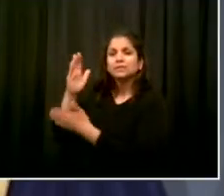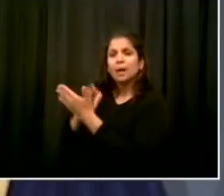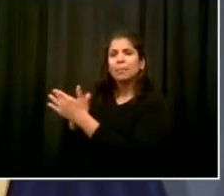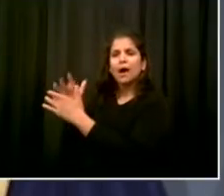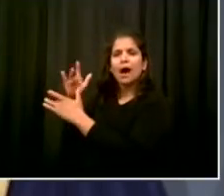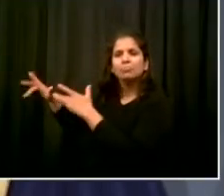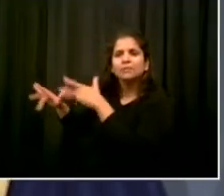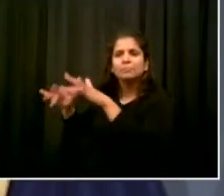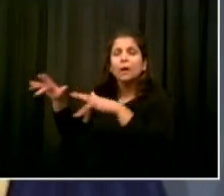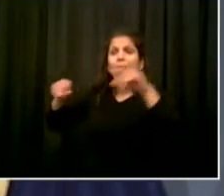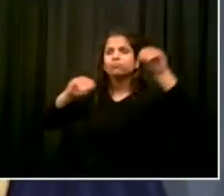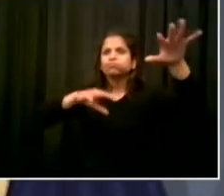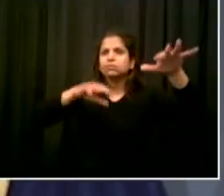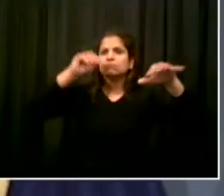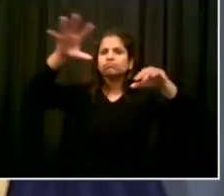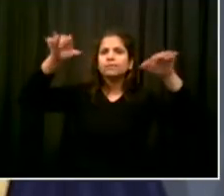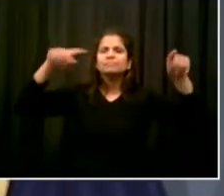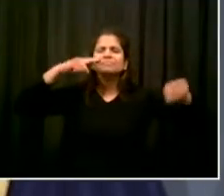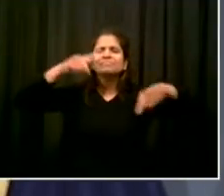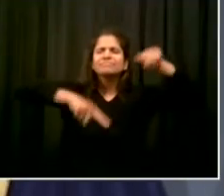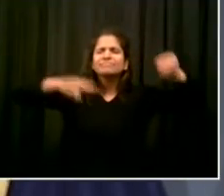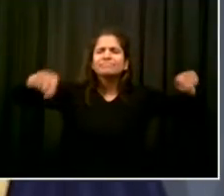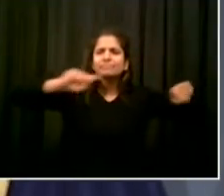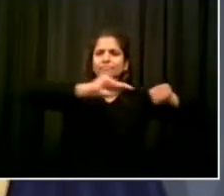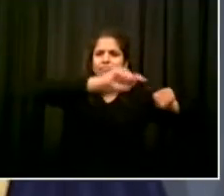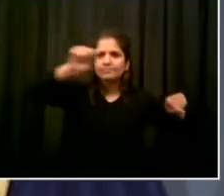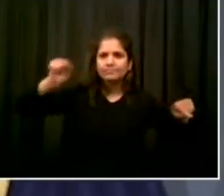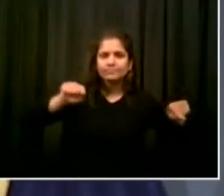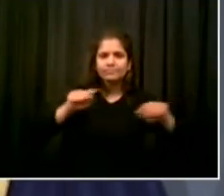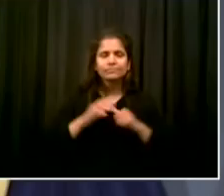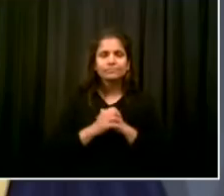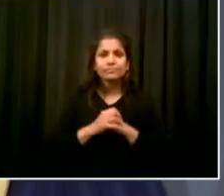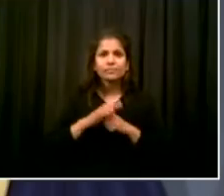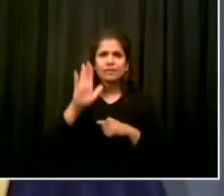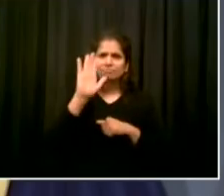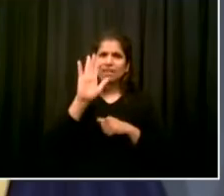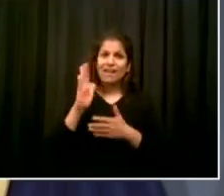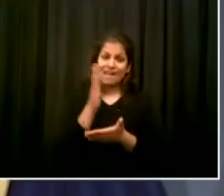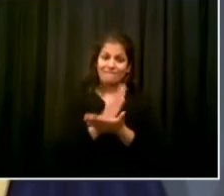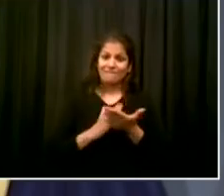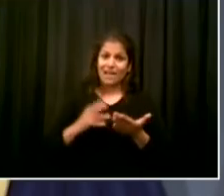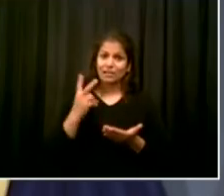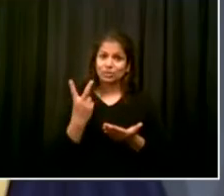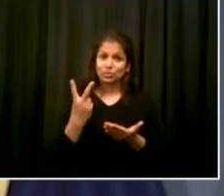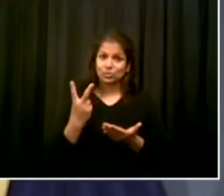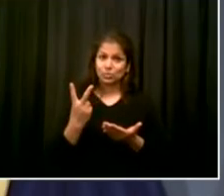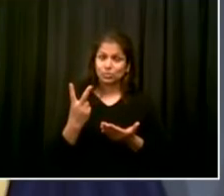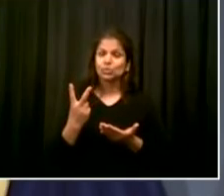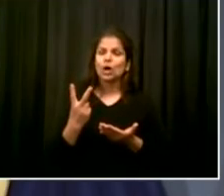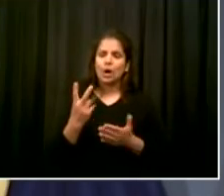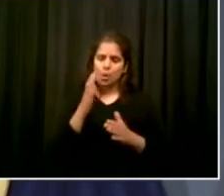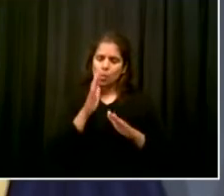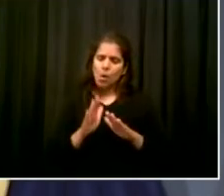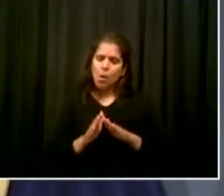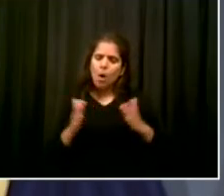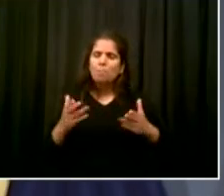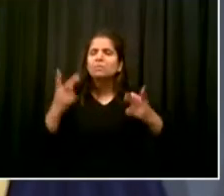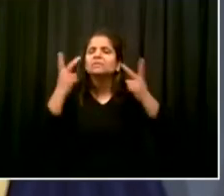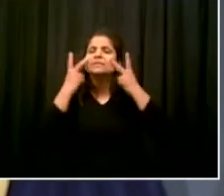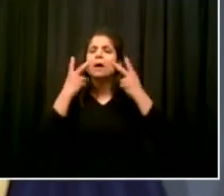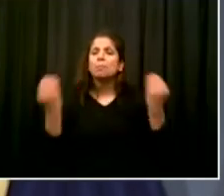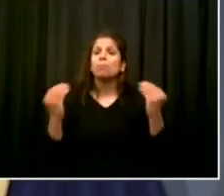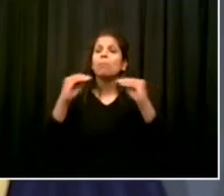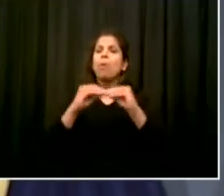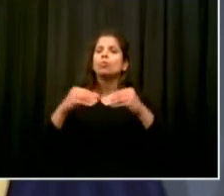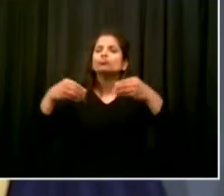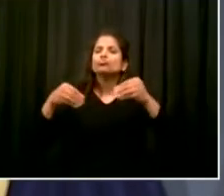a bigger uptake. But the question is a qualitative one. If folks go on the subway and they go on the buses, they feel good about the experience,